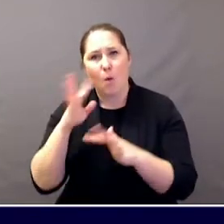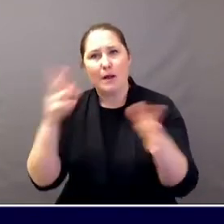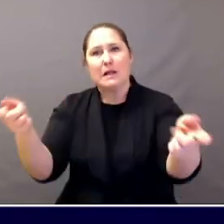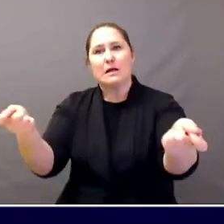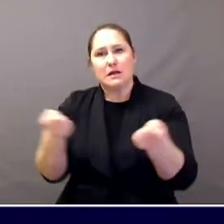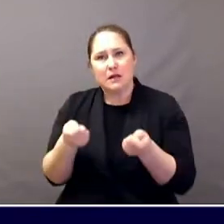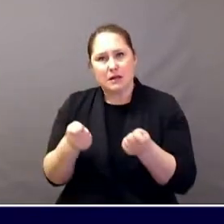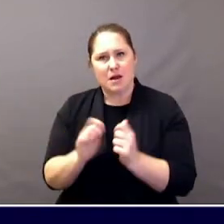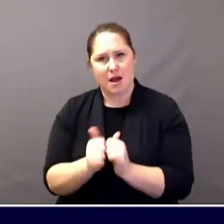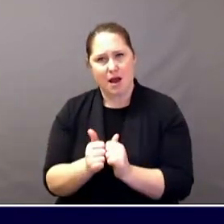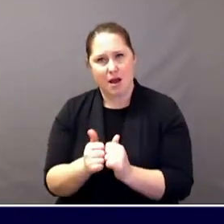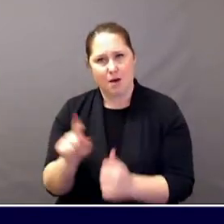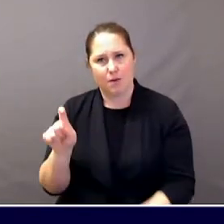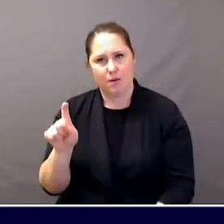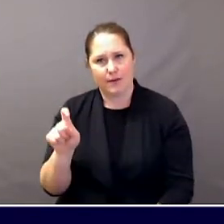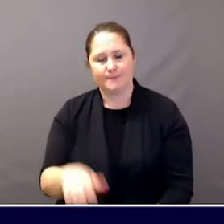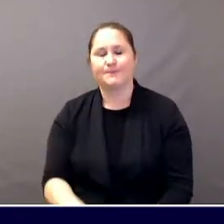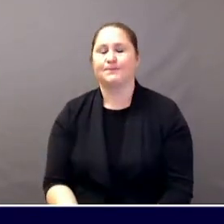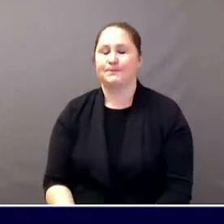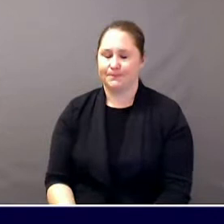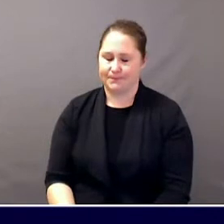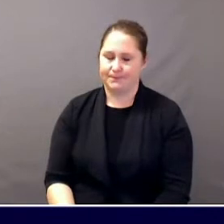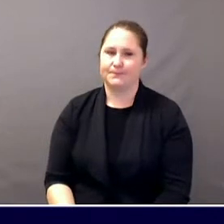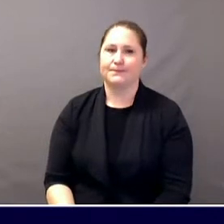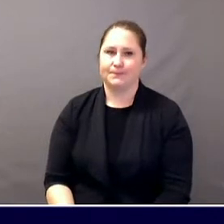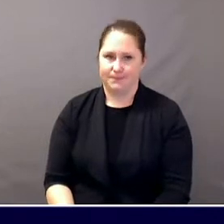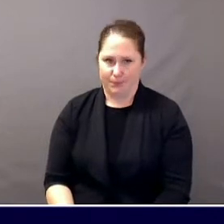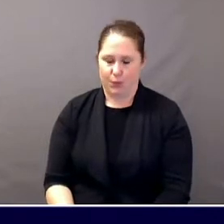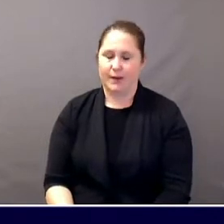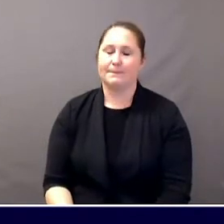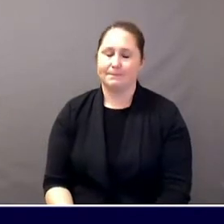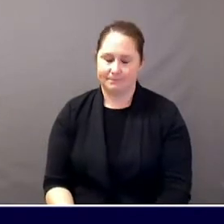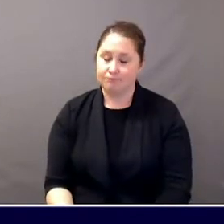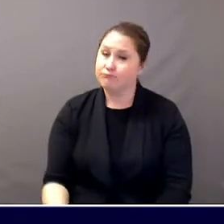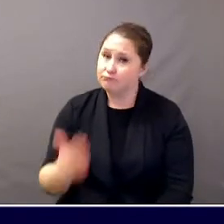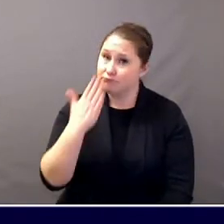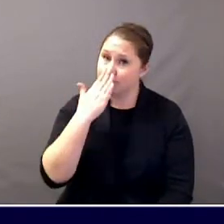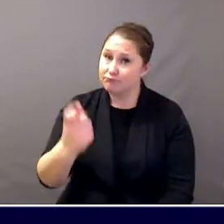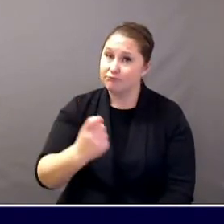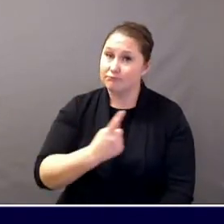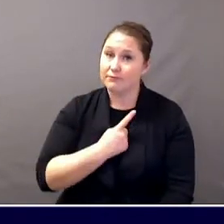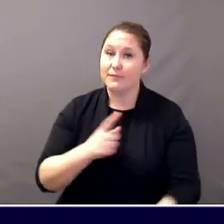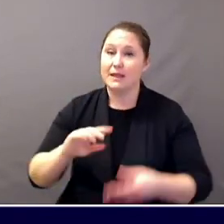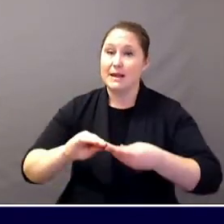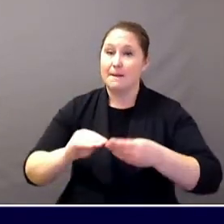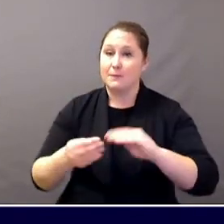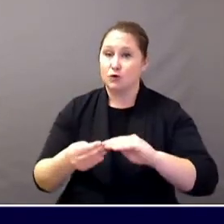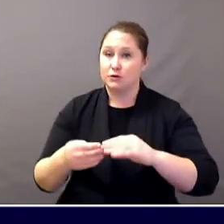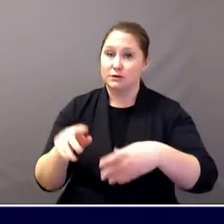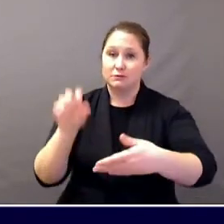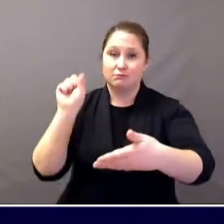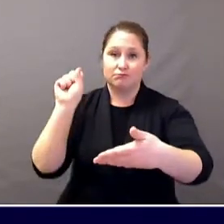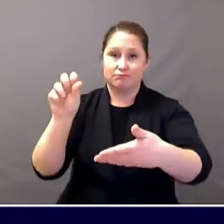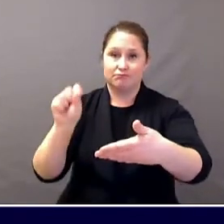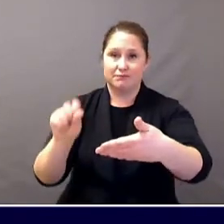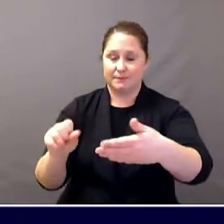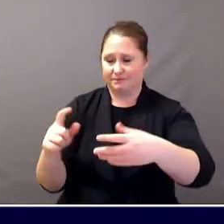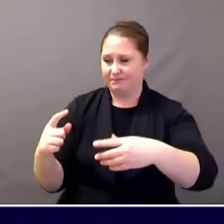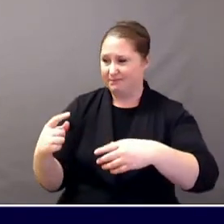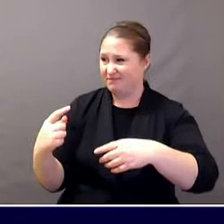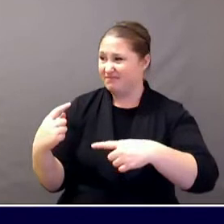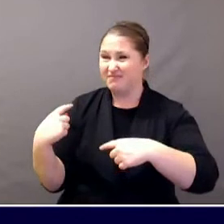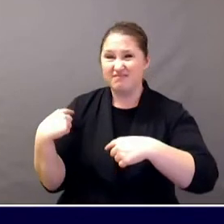Let me start by noting that, again, these numbers that I'm going to walk through right now are perhaps a couple of days, perhaps